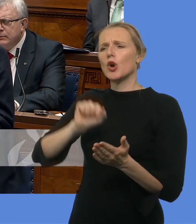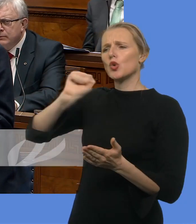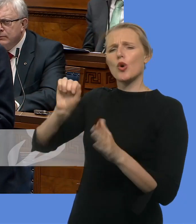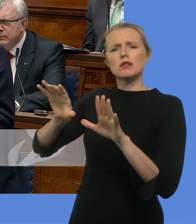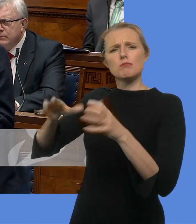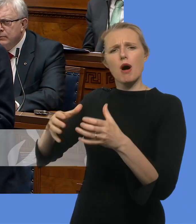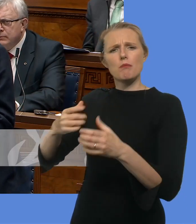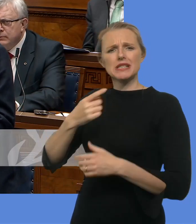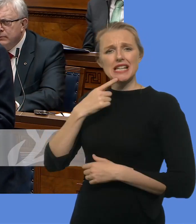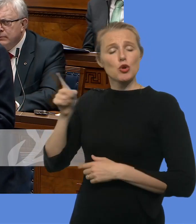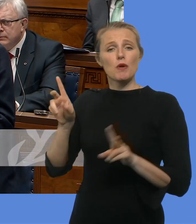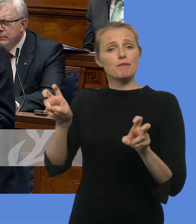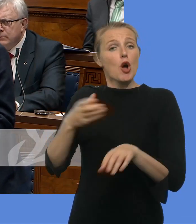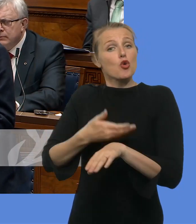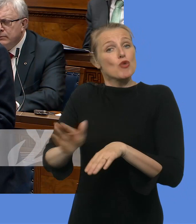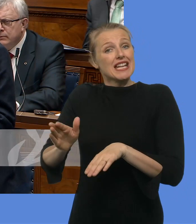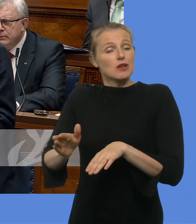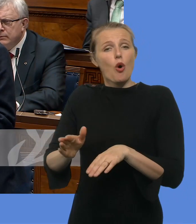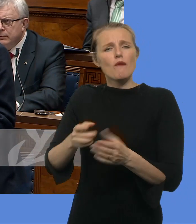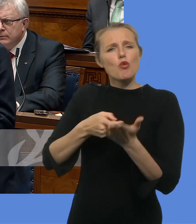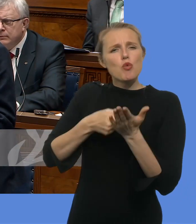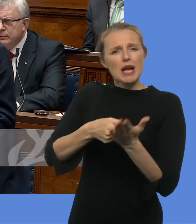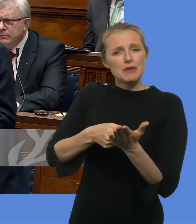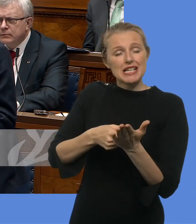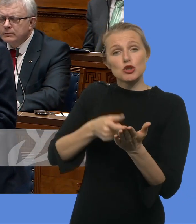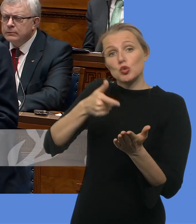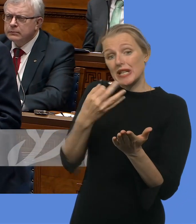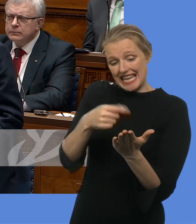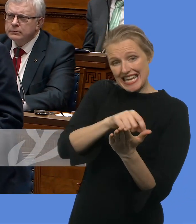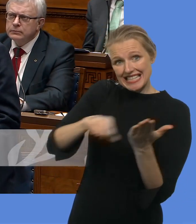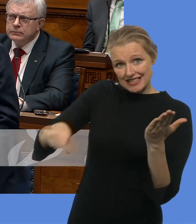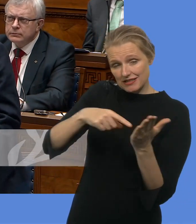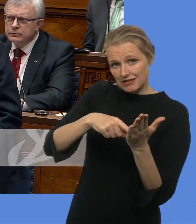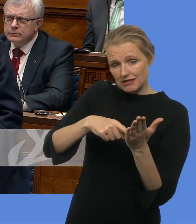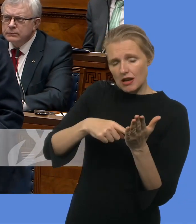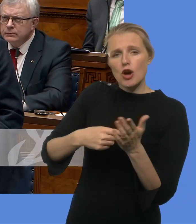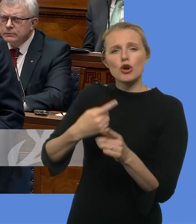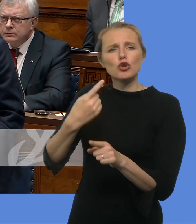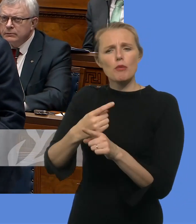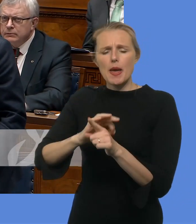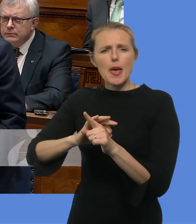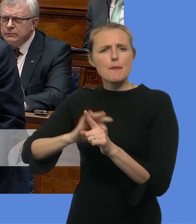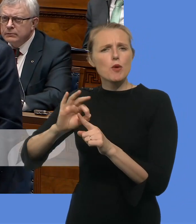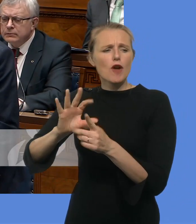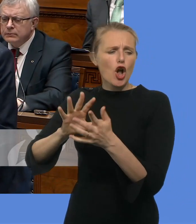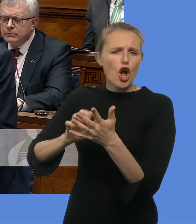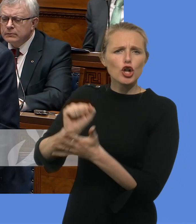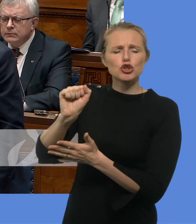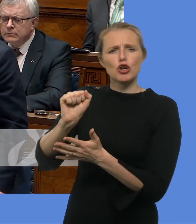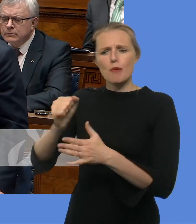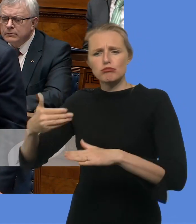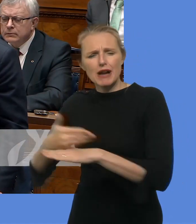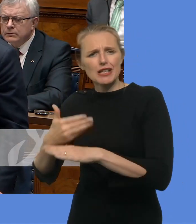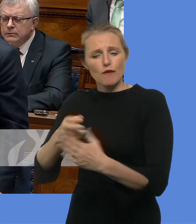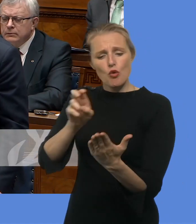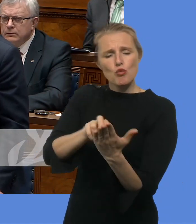rated yourself green on the implementation of recommendation 28 of the RHI inquiry, which is around improving the culture and practice of record keeping. The